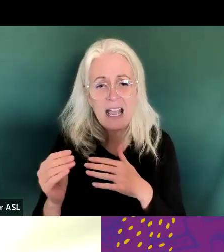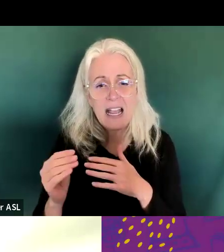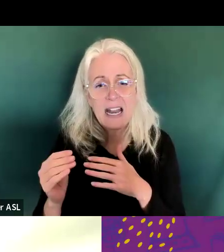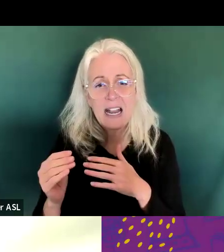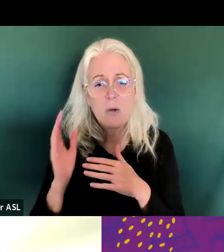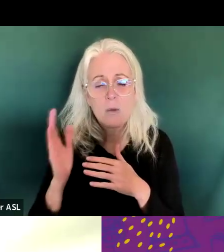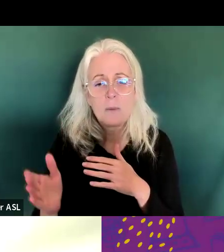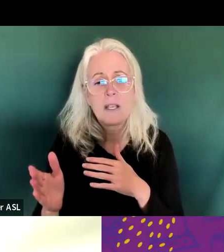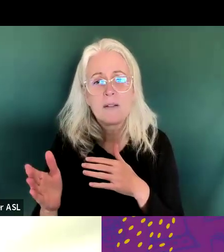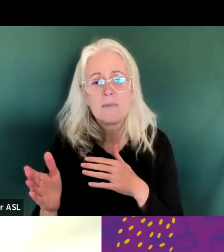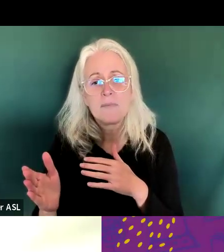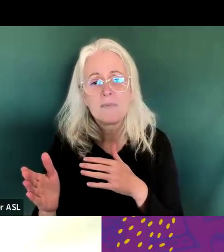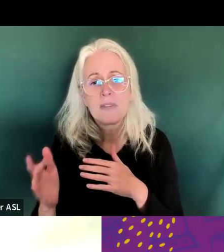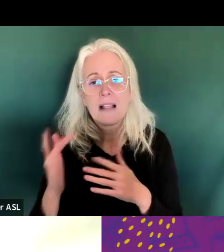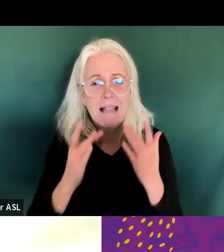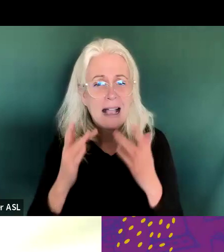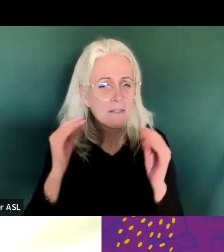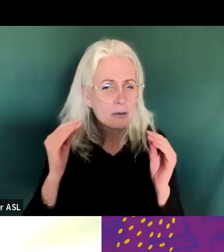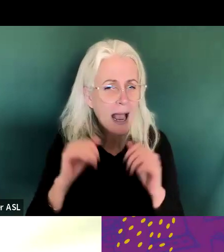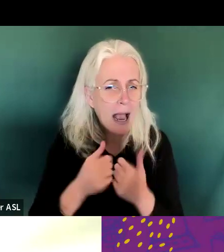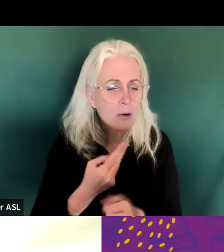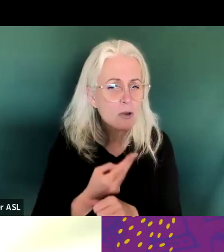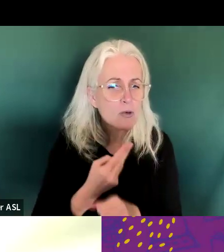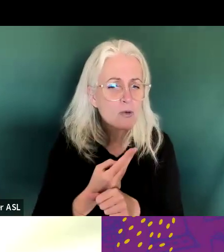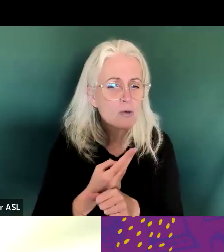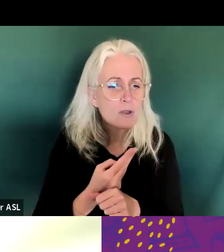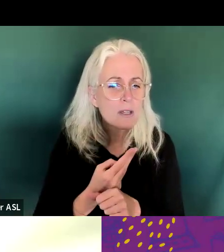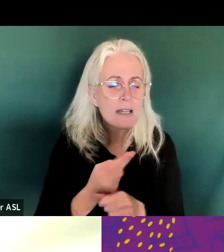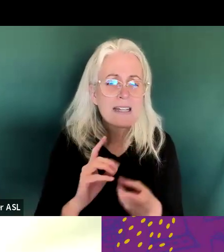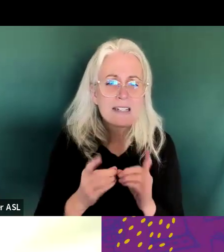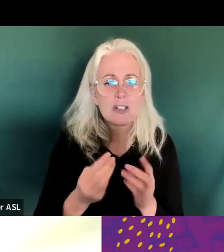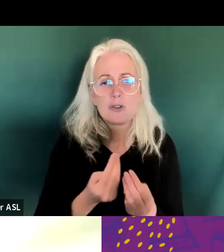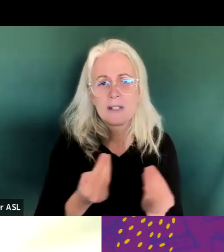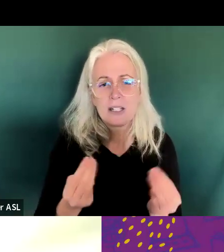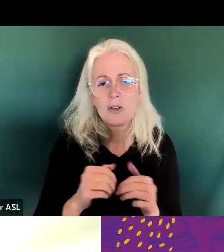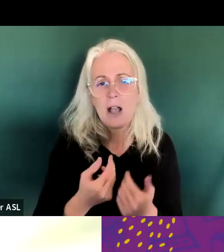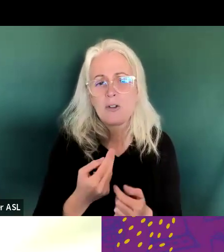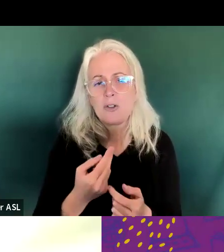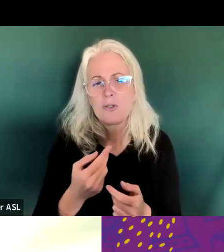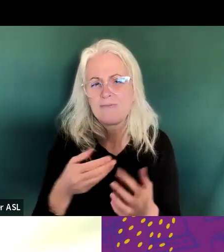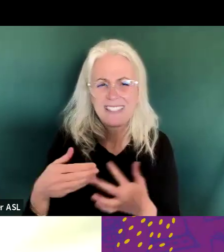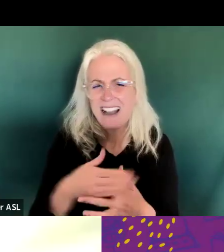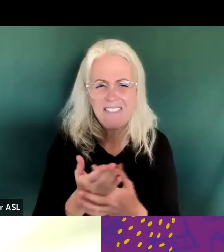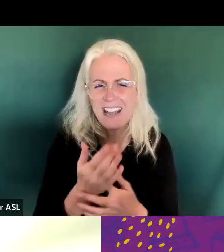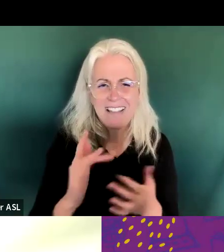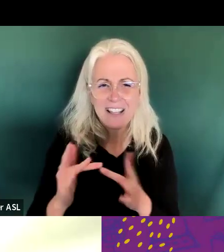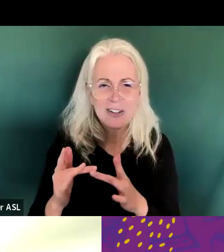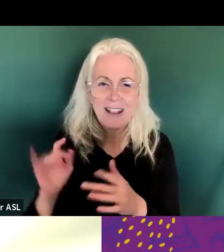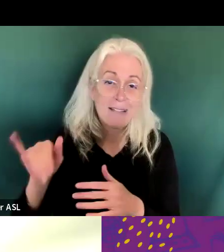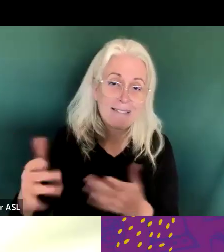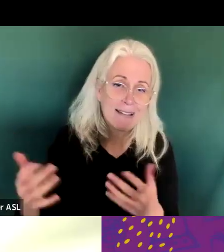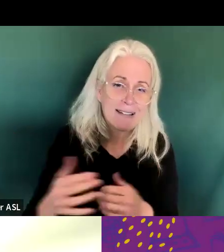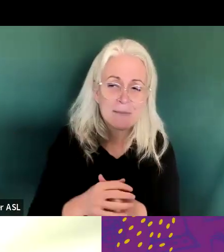it's going to be a lack of instruction in how to use digital materials and how do you navigate the internet and everything like